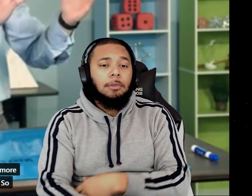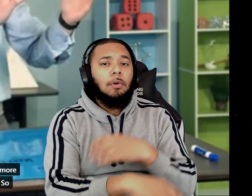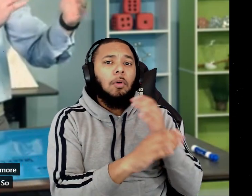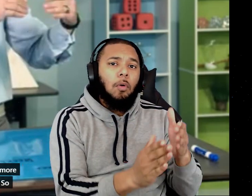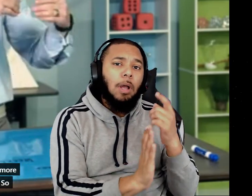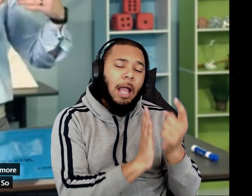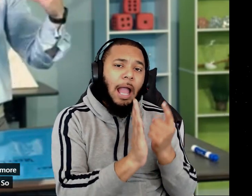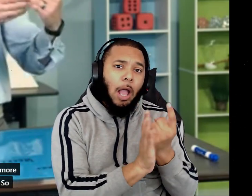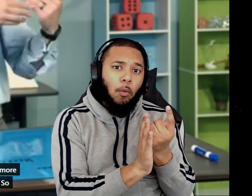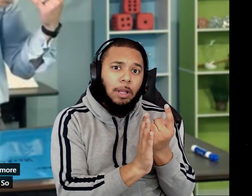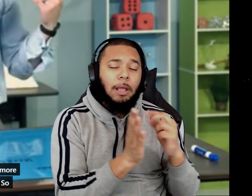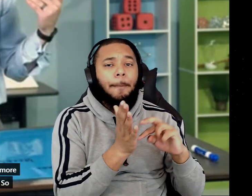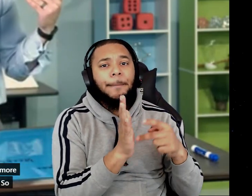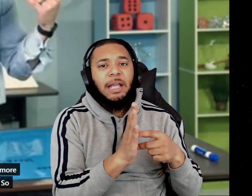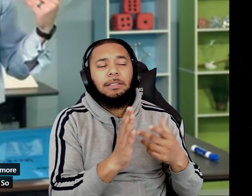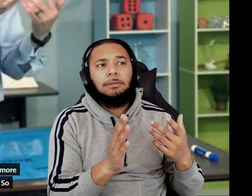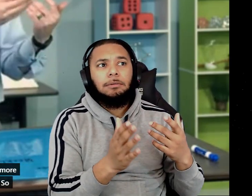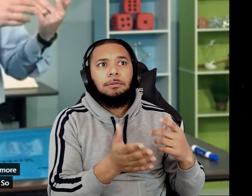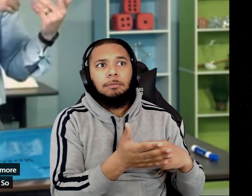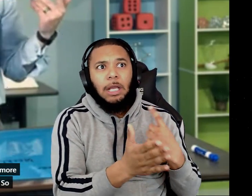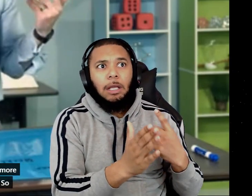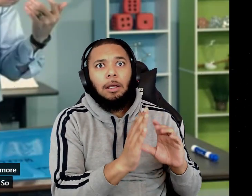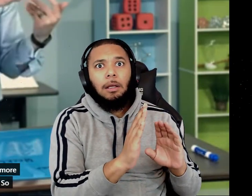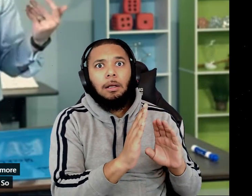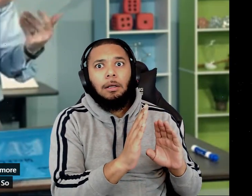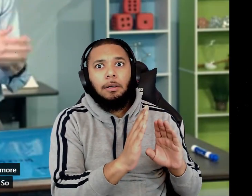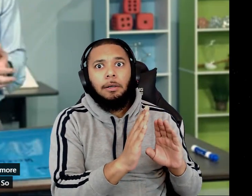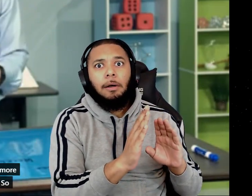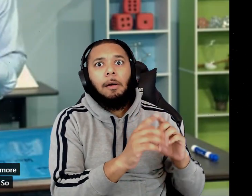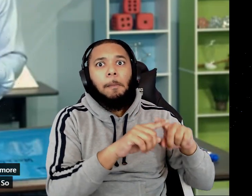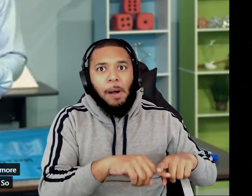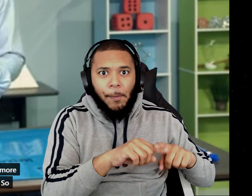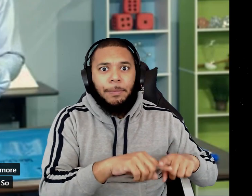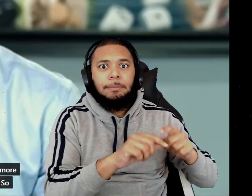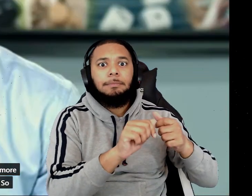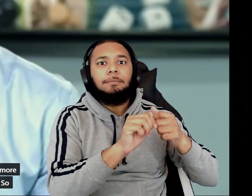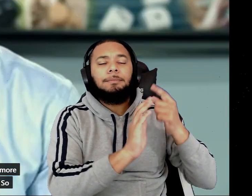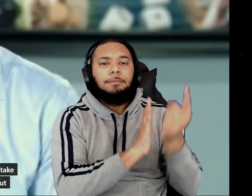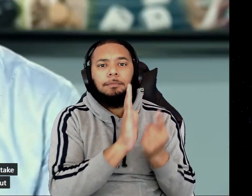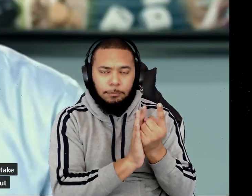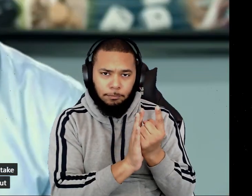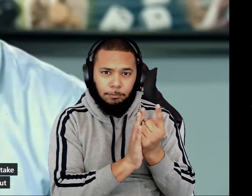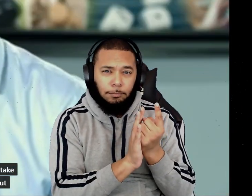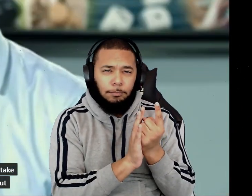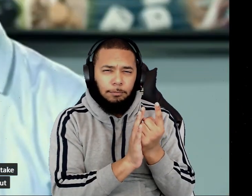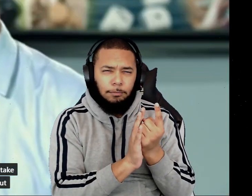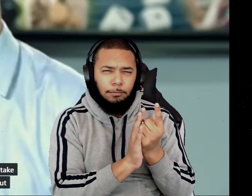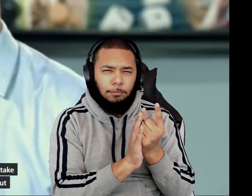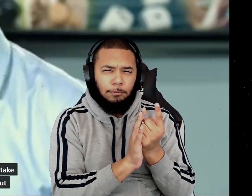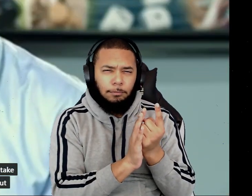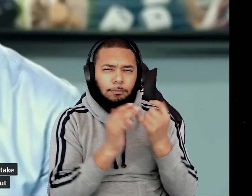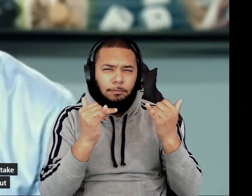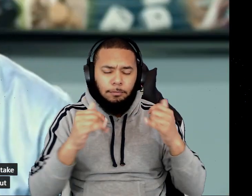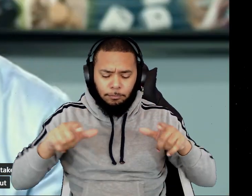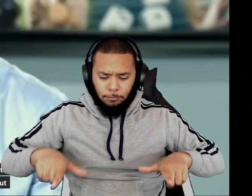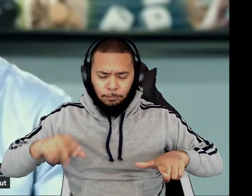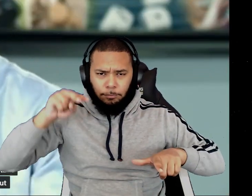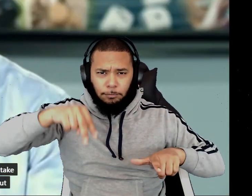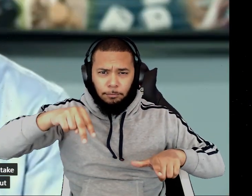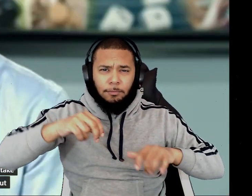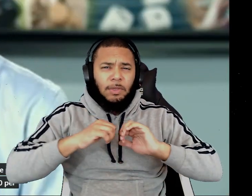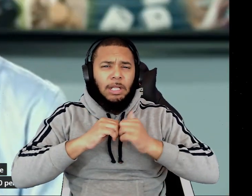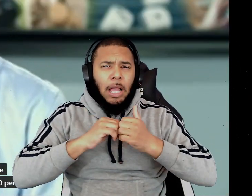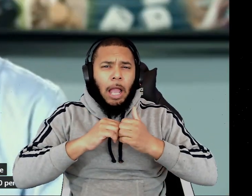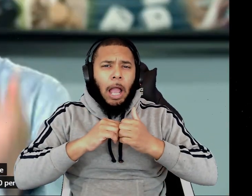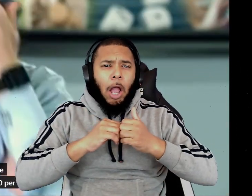hourly, which means you get paid more for every hour that you worked. So let's come down to the screen and take a look at how you